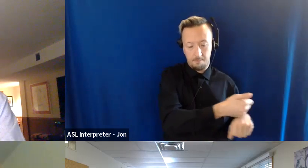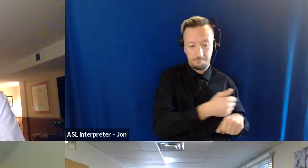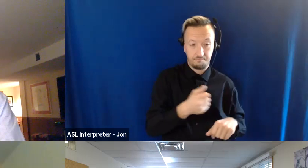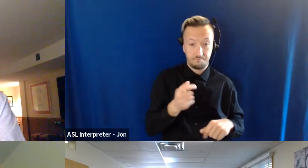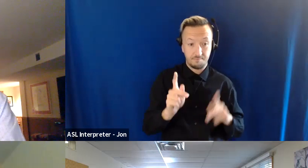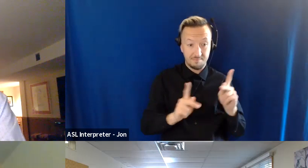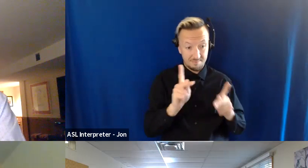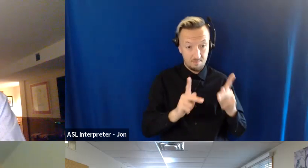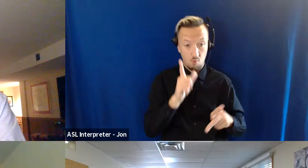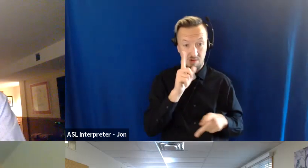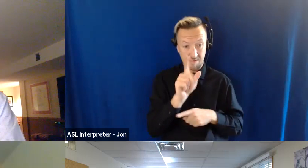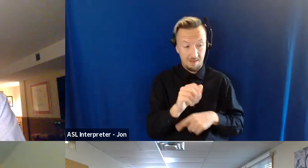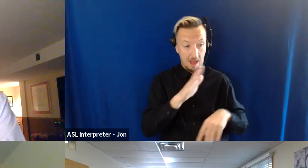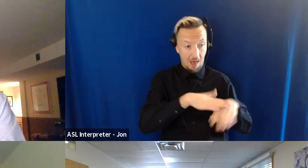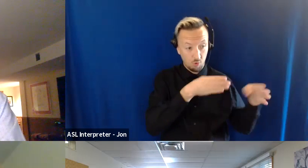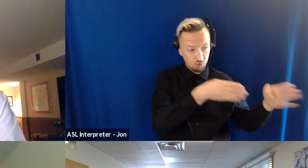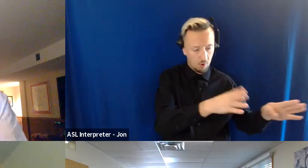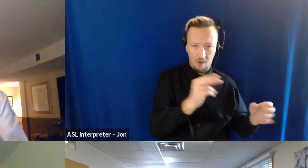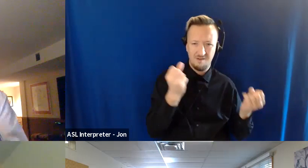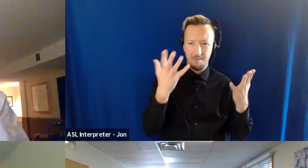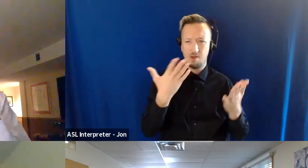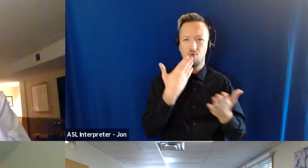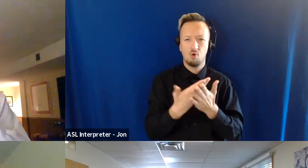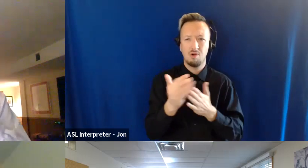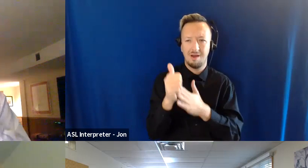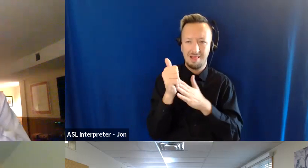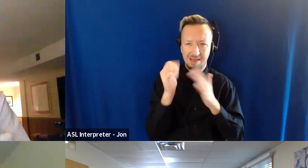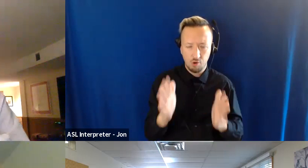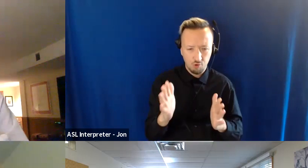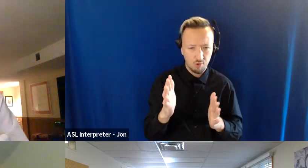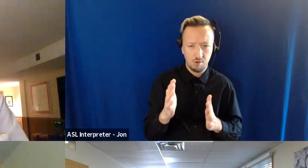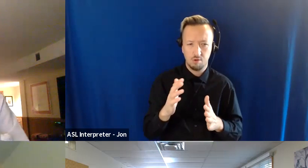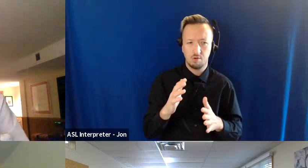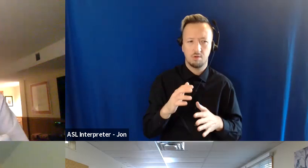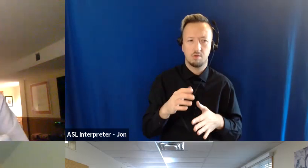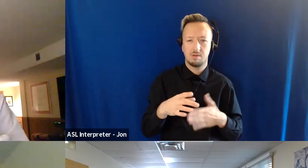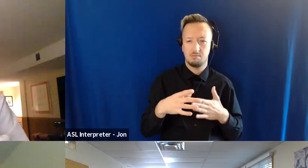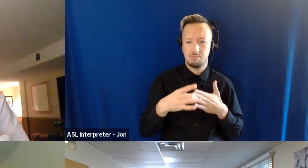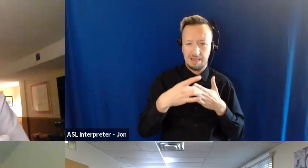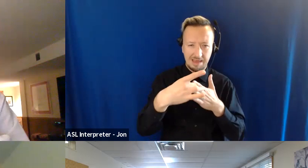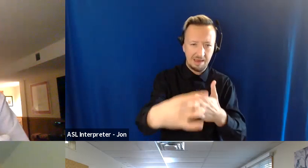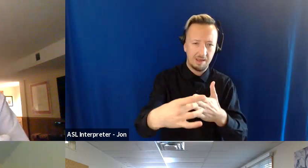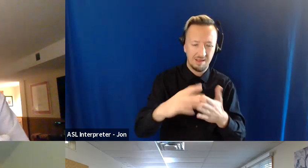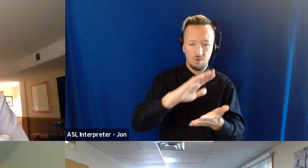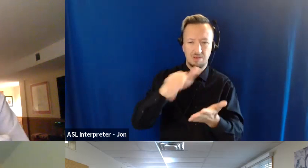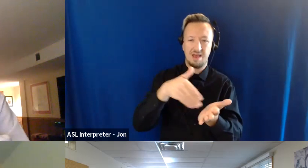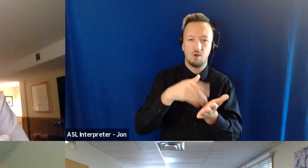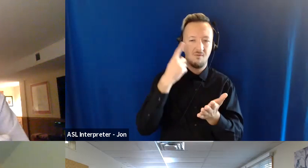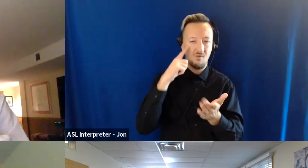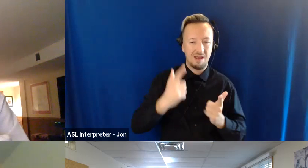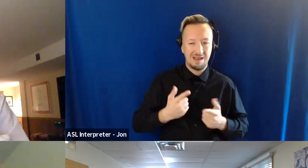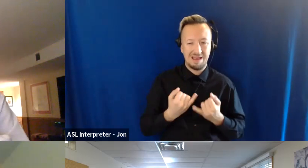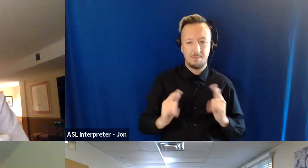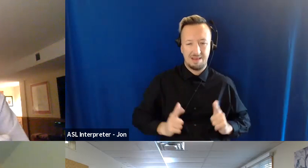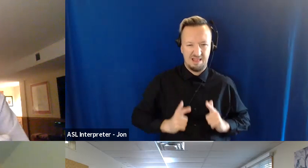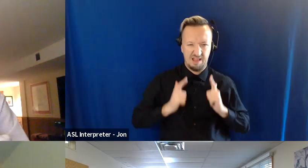the street. We had a lot of great leaders that were out there paving the way for us. And I think Centers for Independent Living is what really